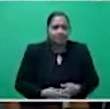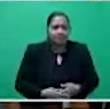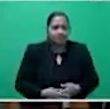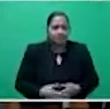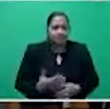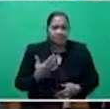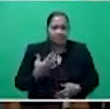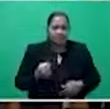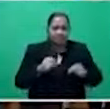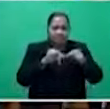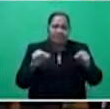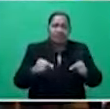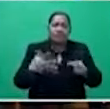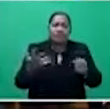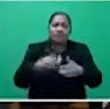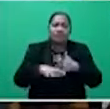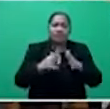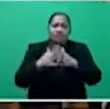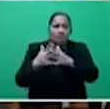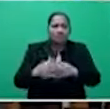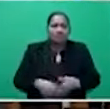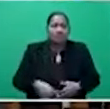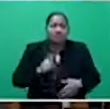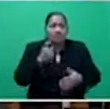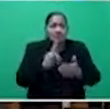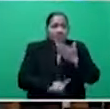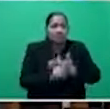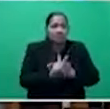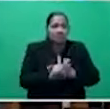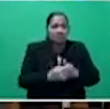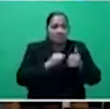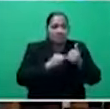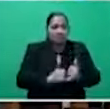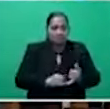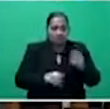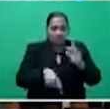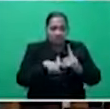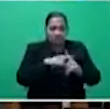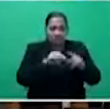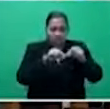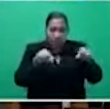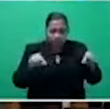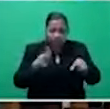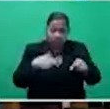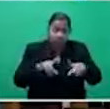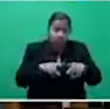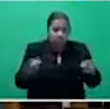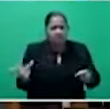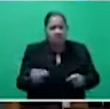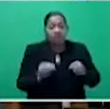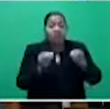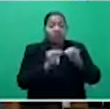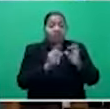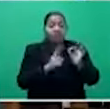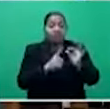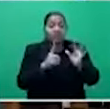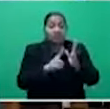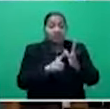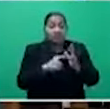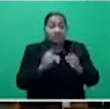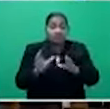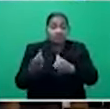to land in the Western Division, just in case, God forbid, something happens to the Southern Cross cable. All of those things are being done, but the BPO sector grew 3,000